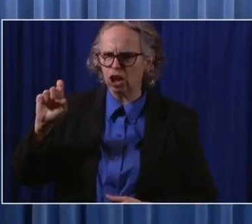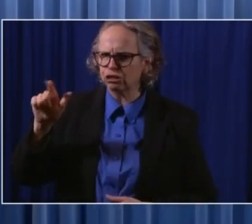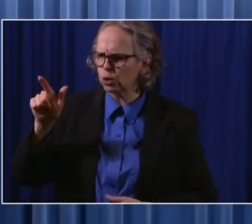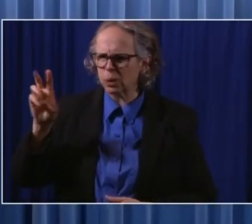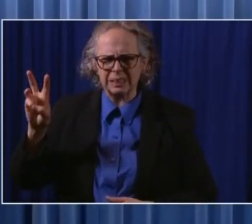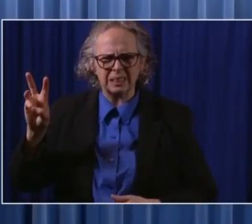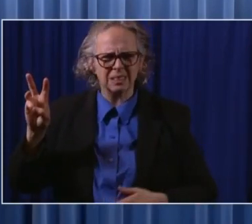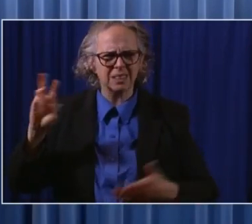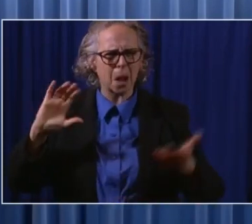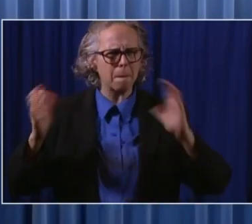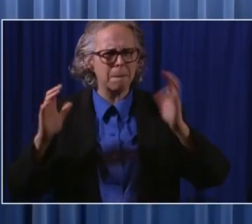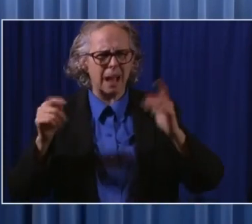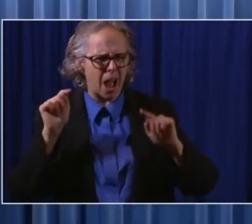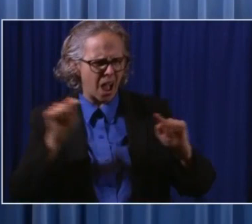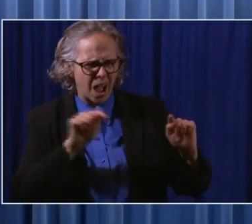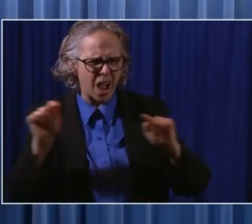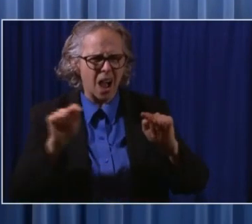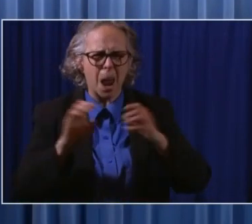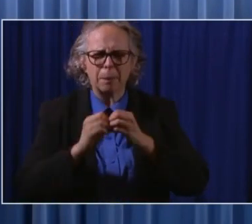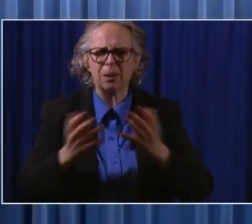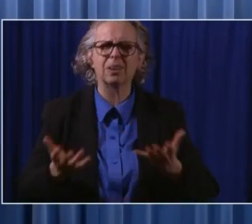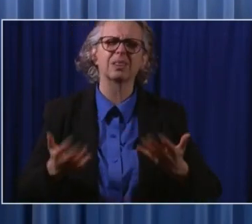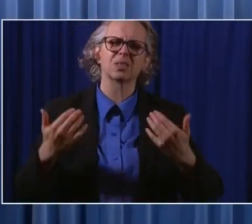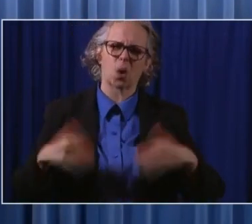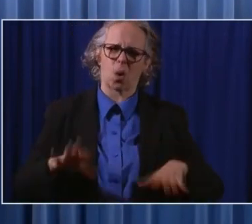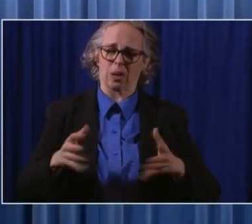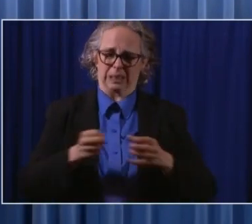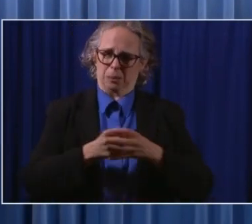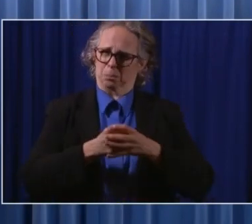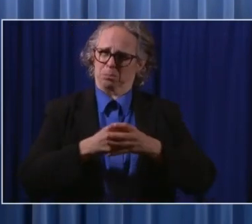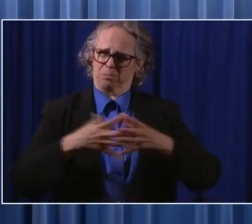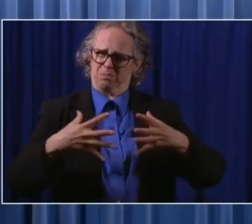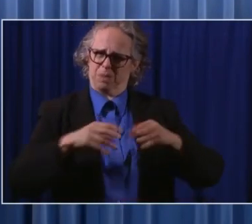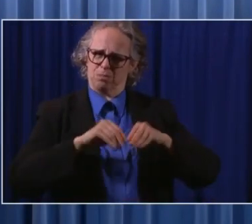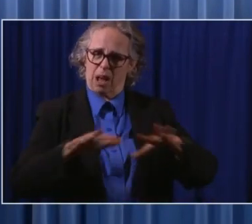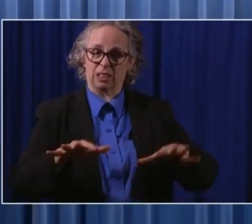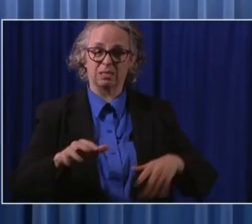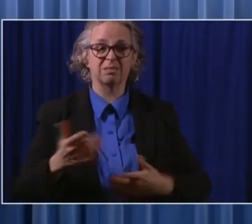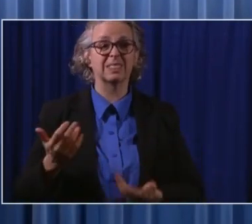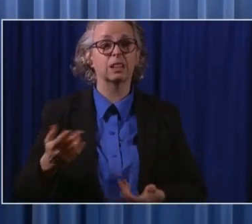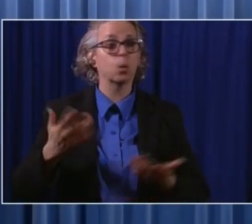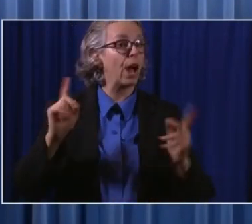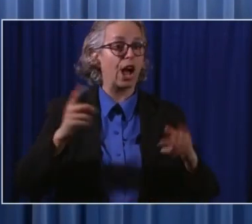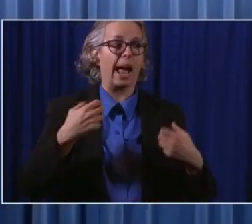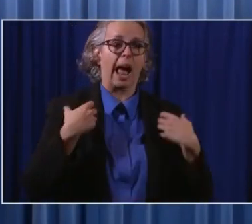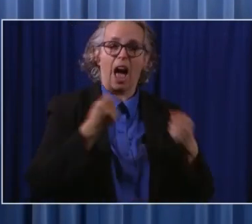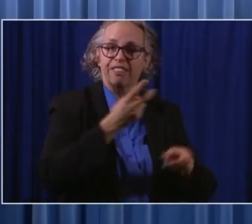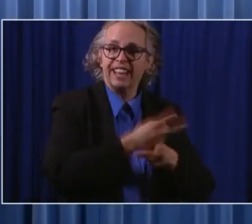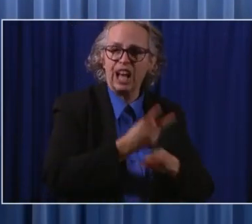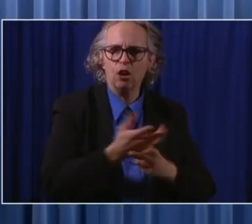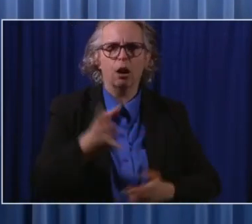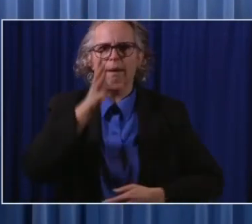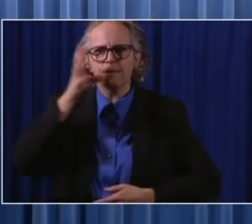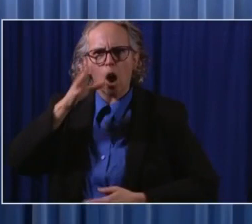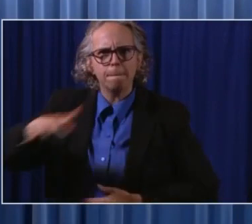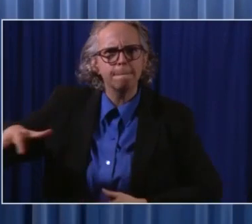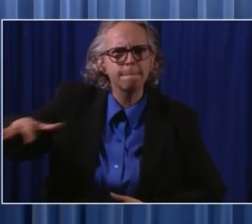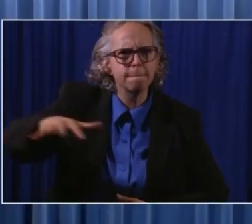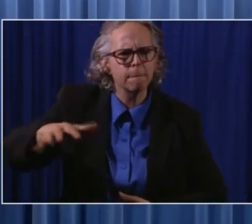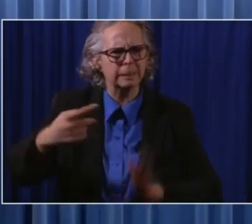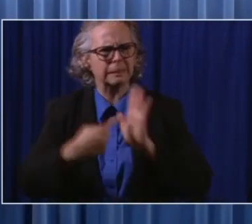Erie County has had some outbreaks related to health care and agricultural settings. County residents also have been affected by outbreaks in